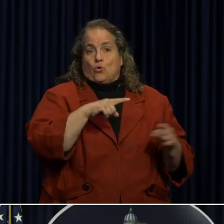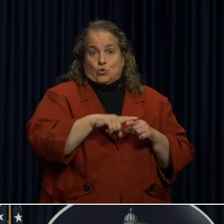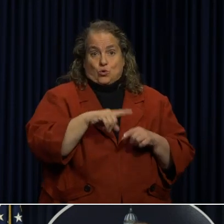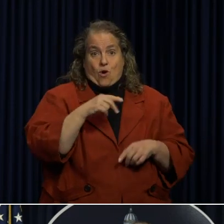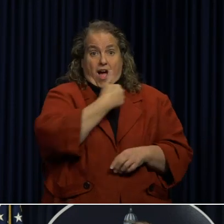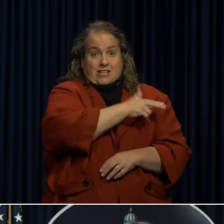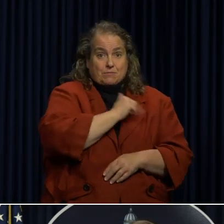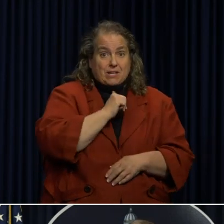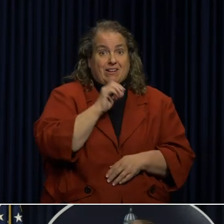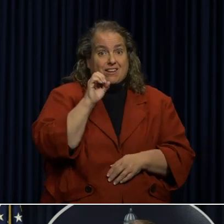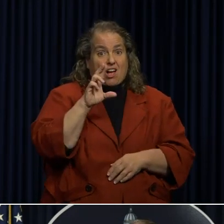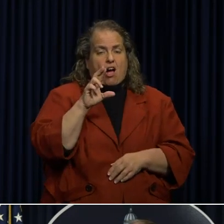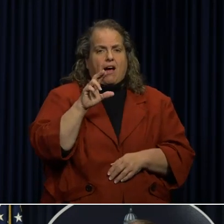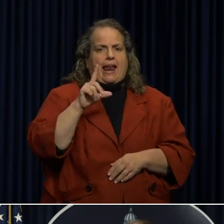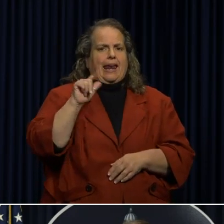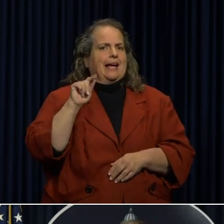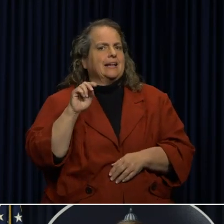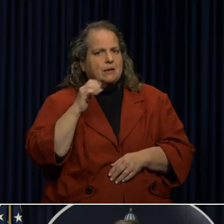it.